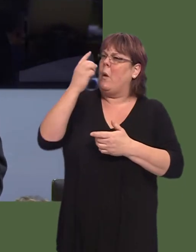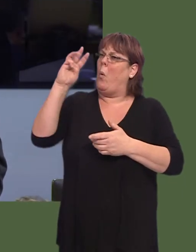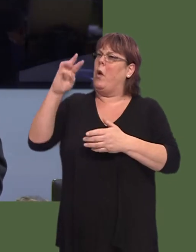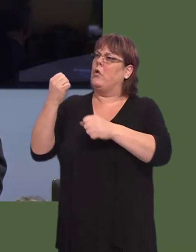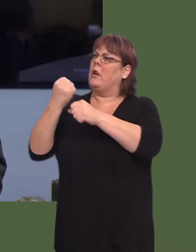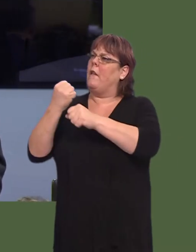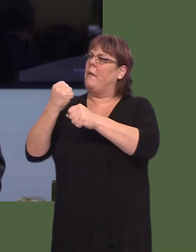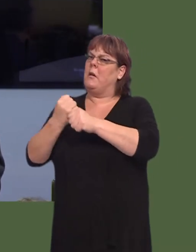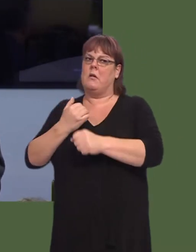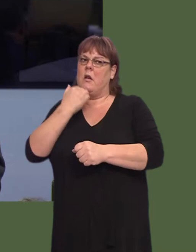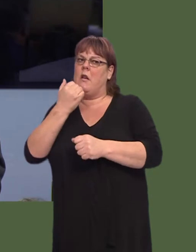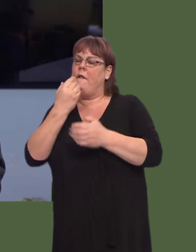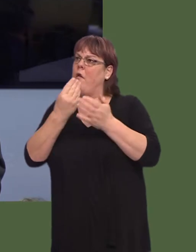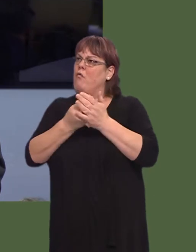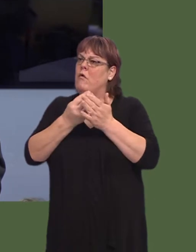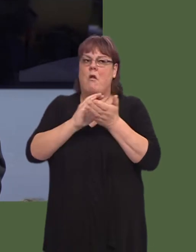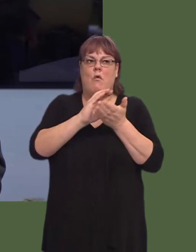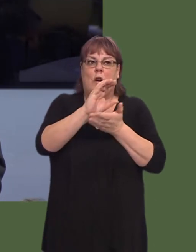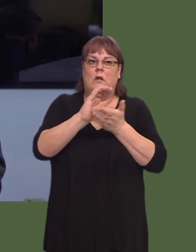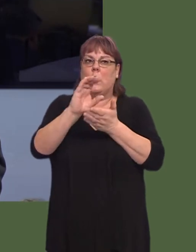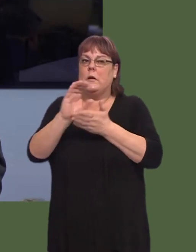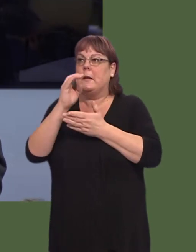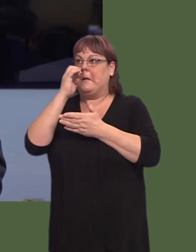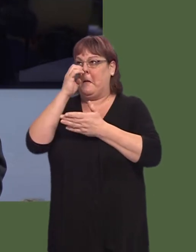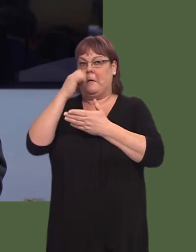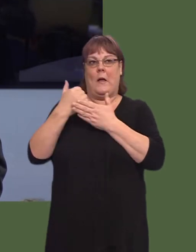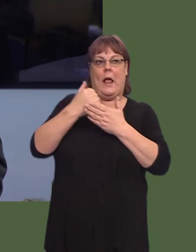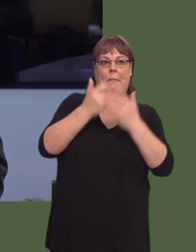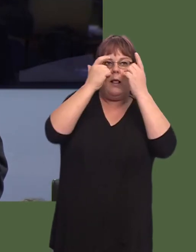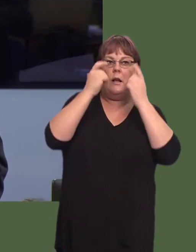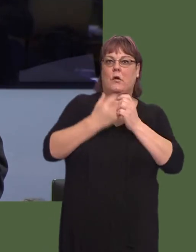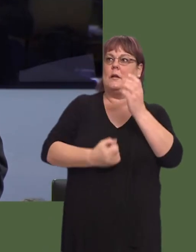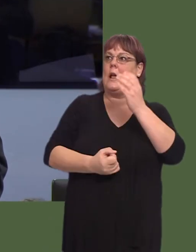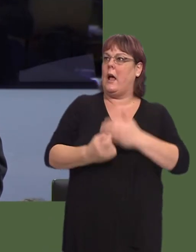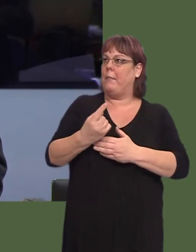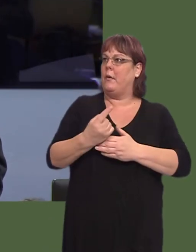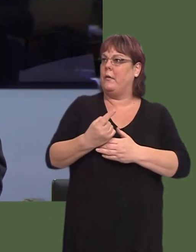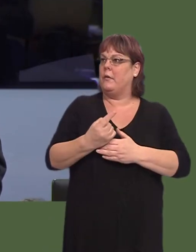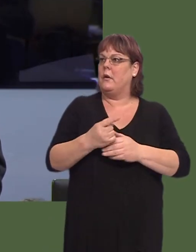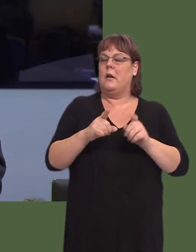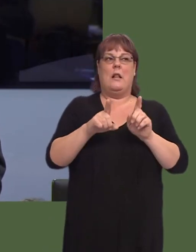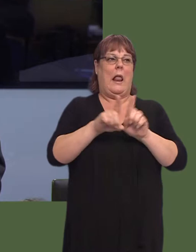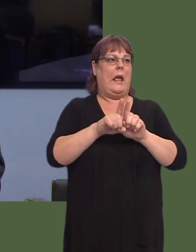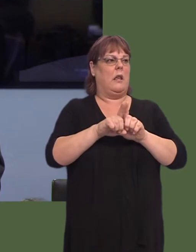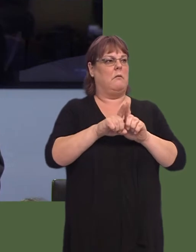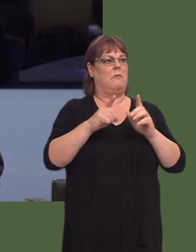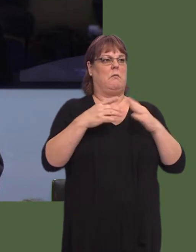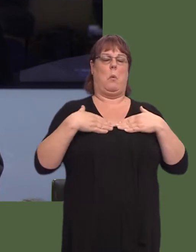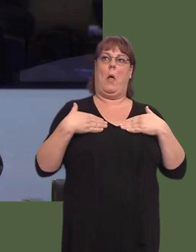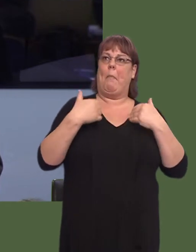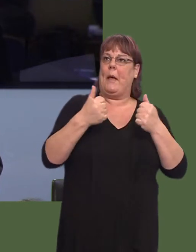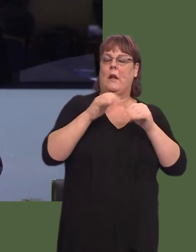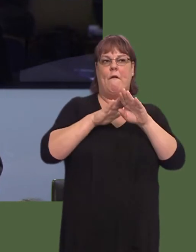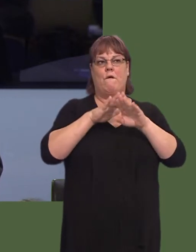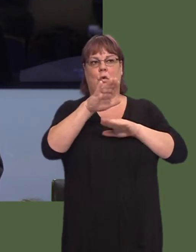has provided sufficient resources to deliver legislation such as the Environment and Wellbeing